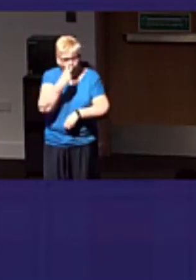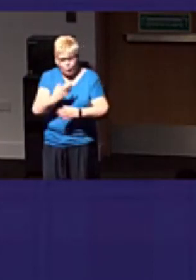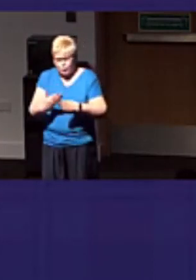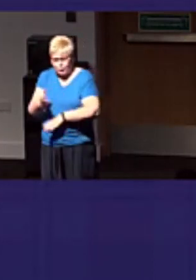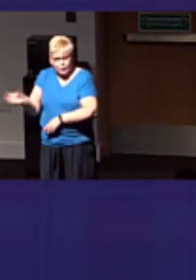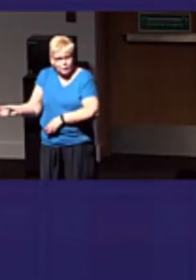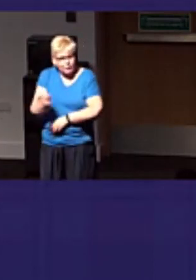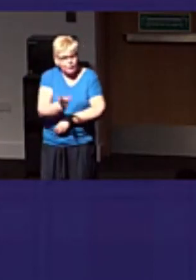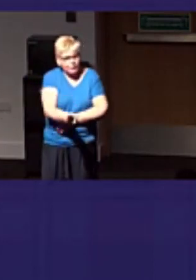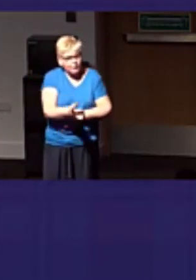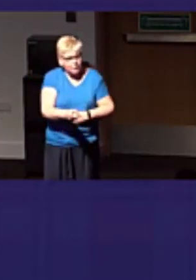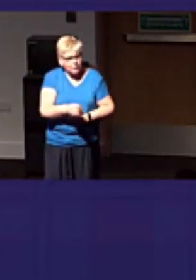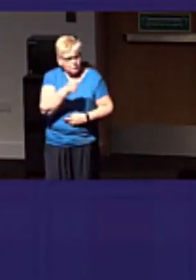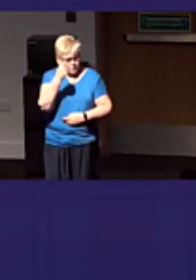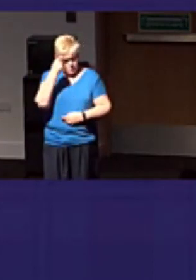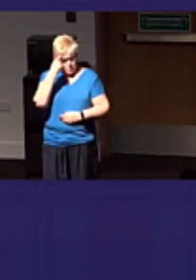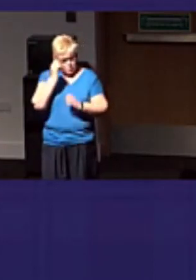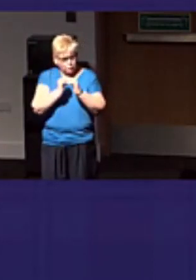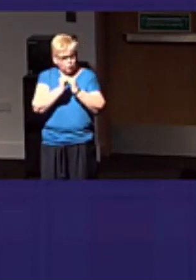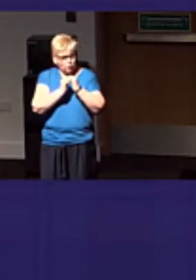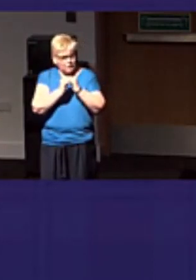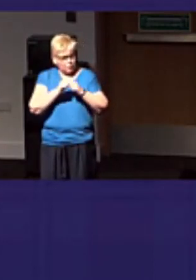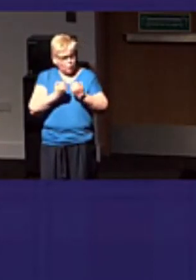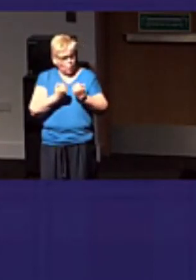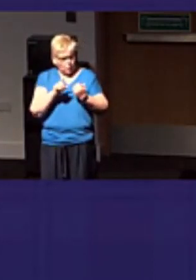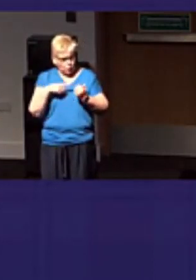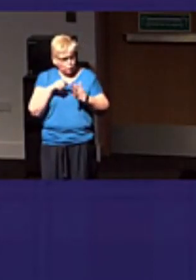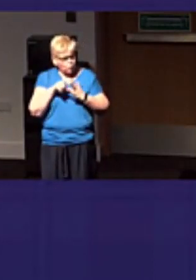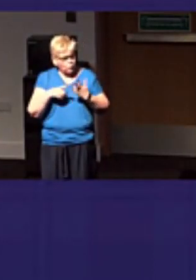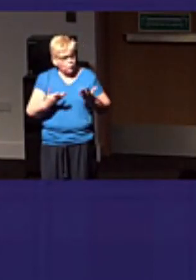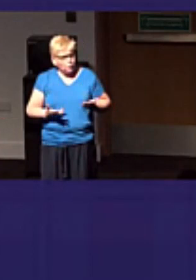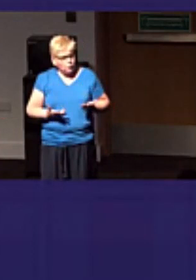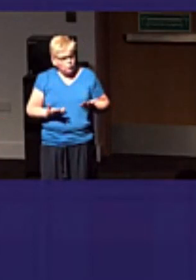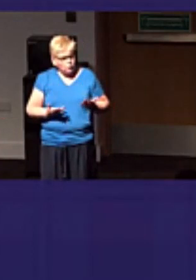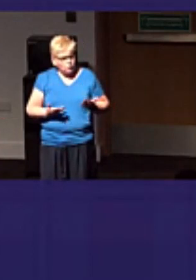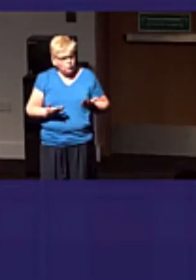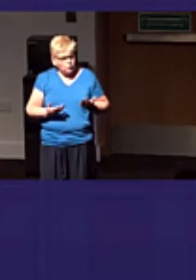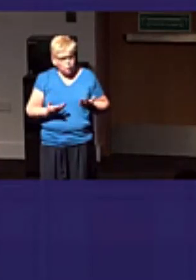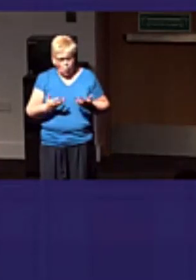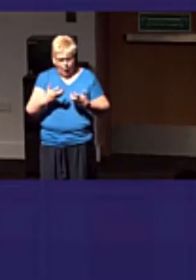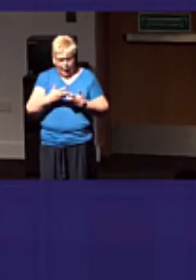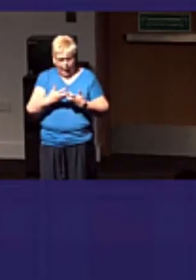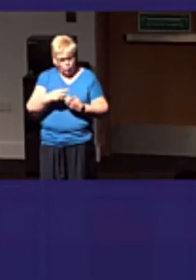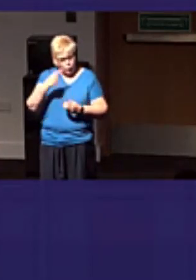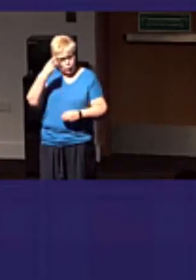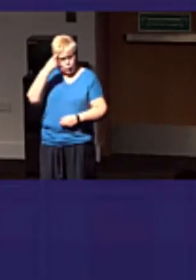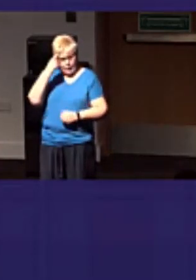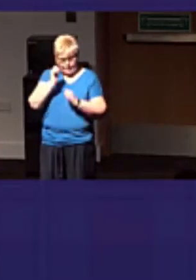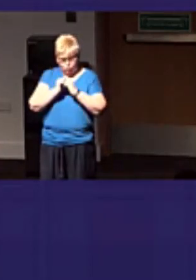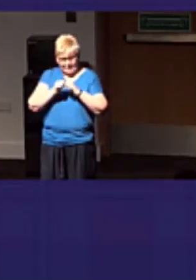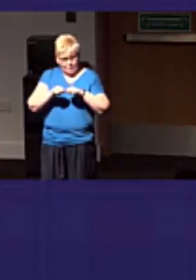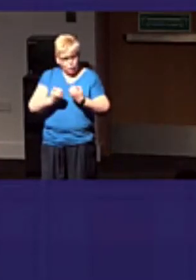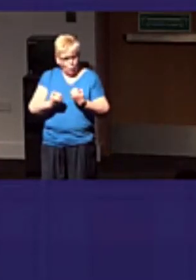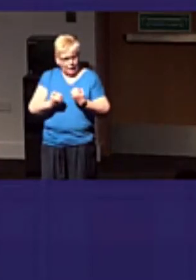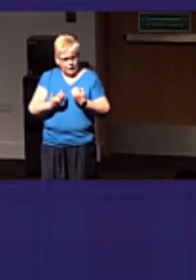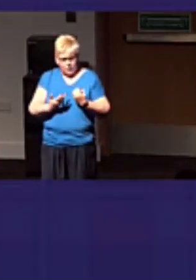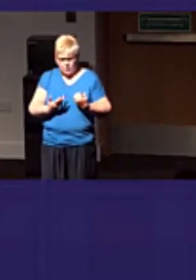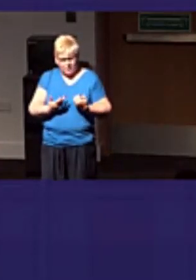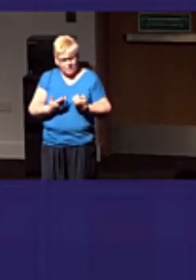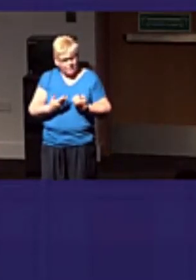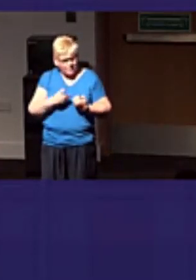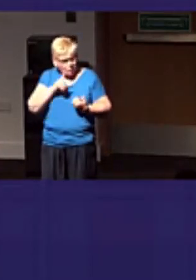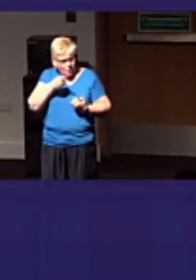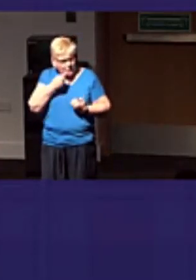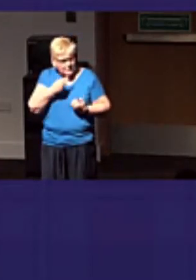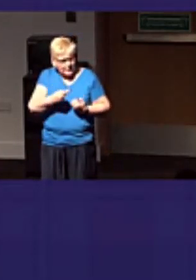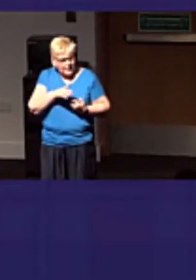to identify the broken machine, throw it away, and buy a new one. So how can we say this machine is broken, but